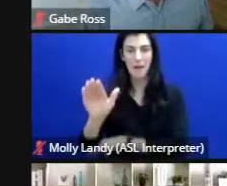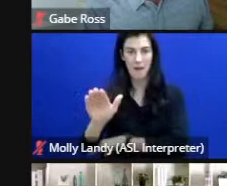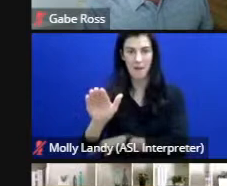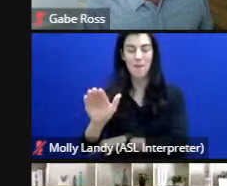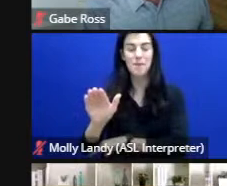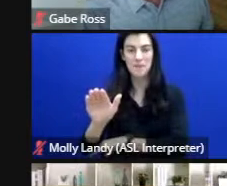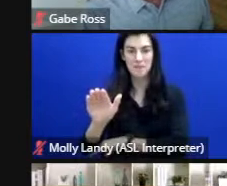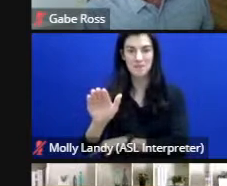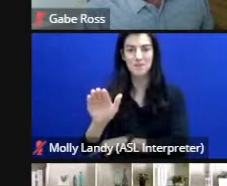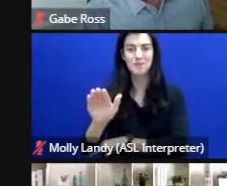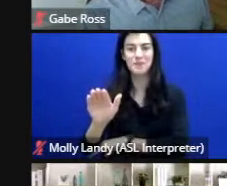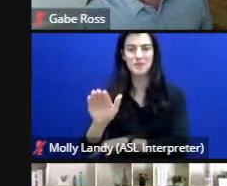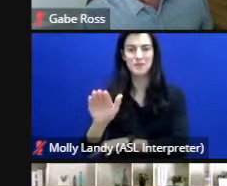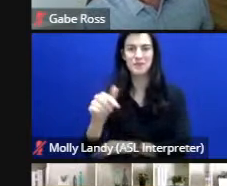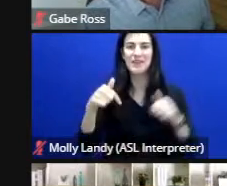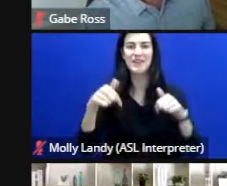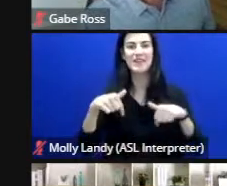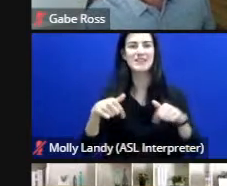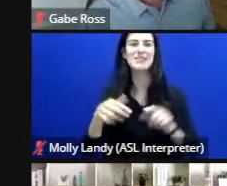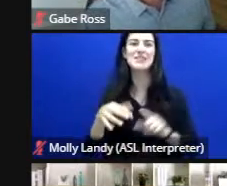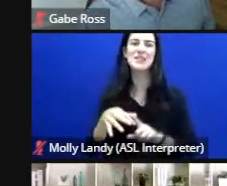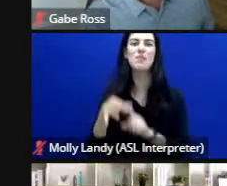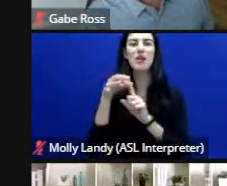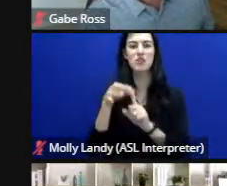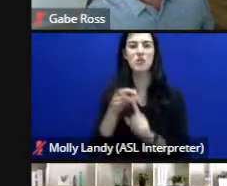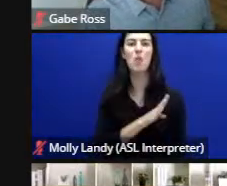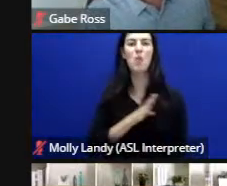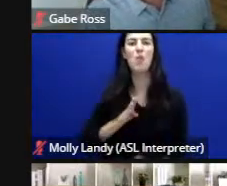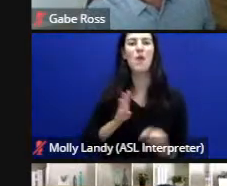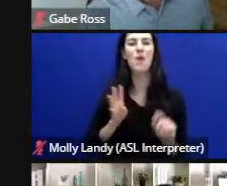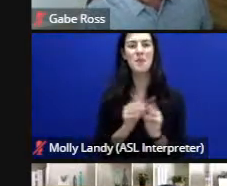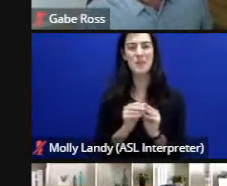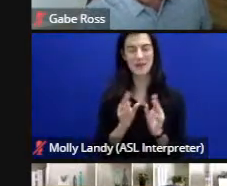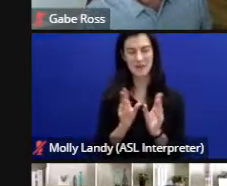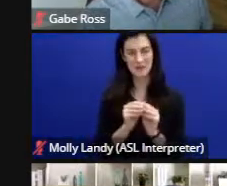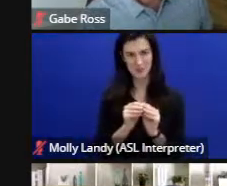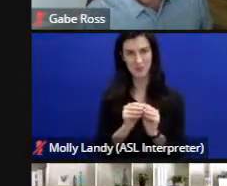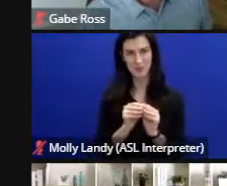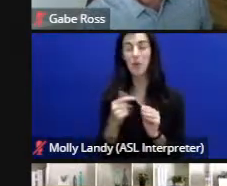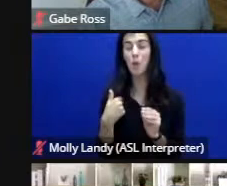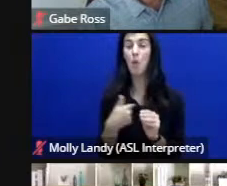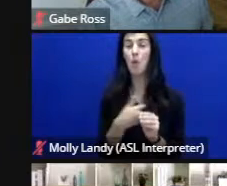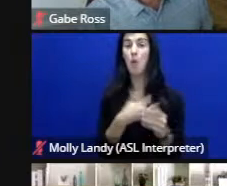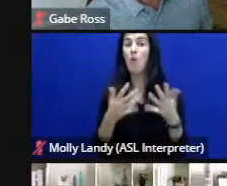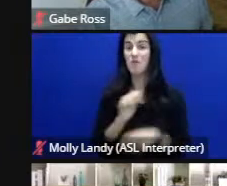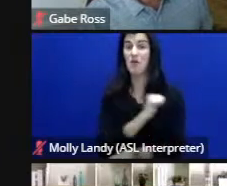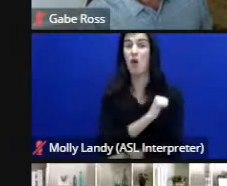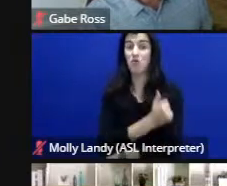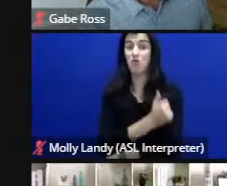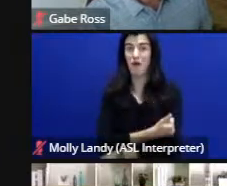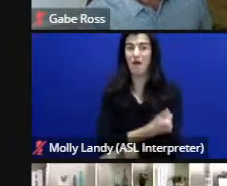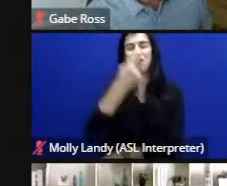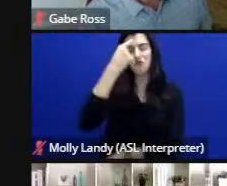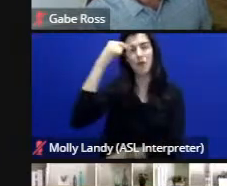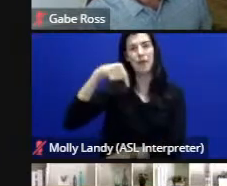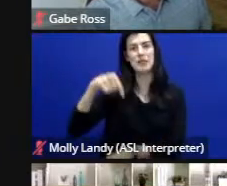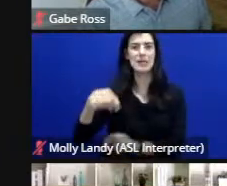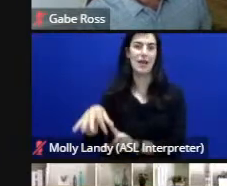This is a special board meeting which we are authorized to provide under extraordinary